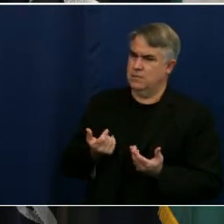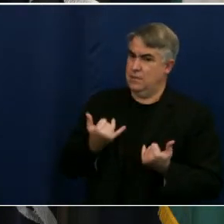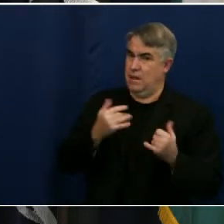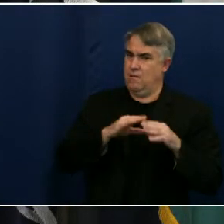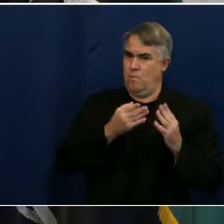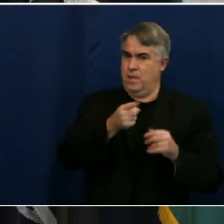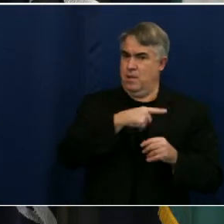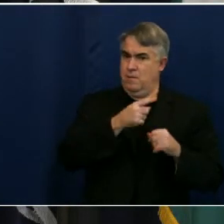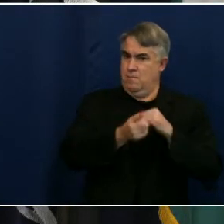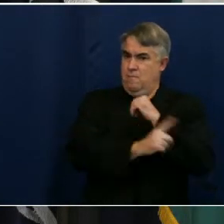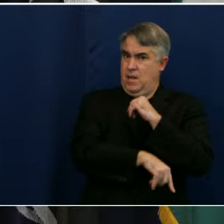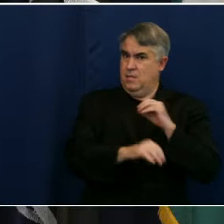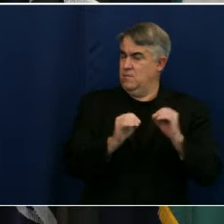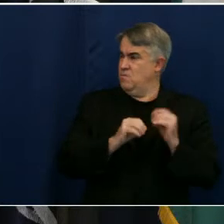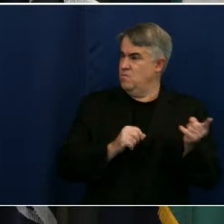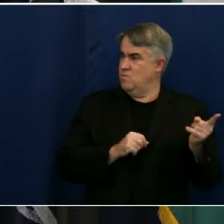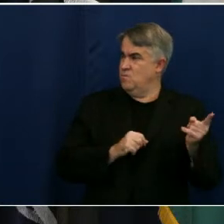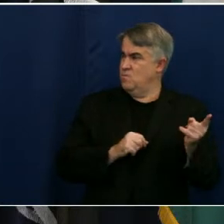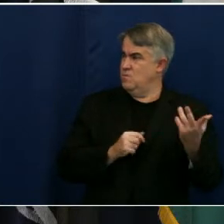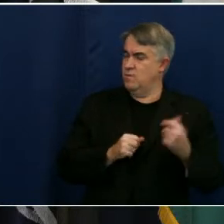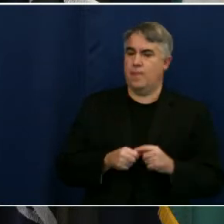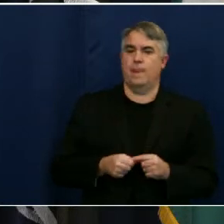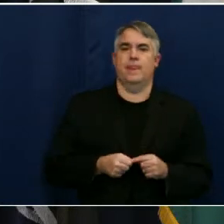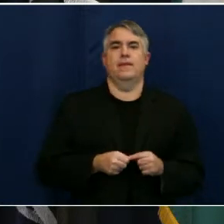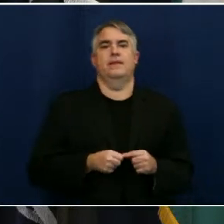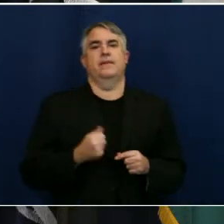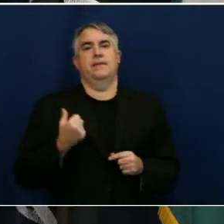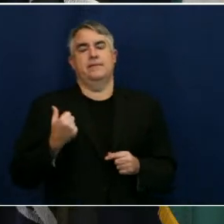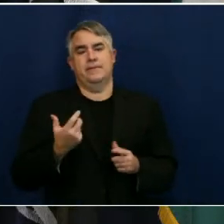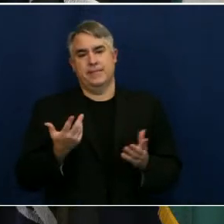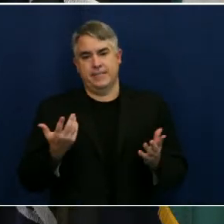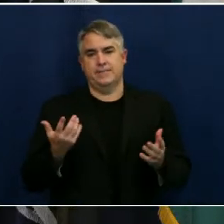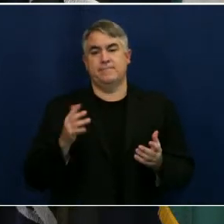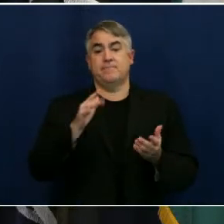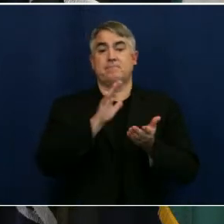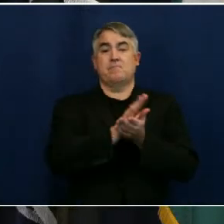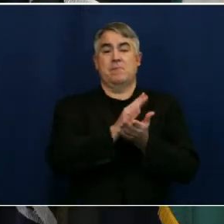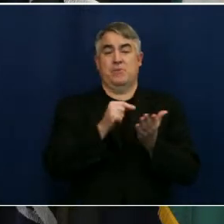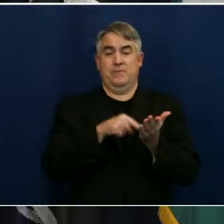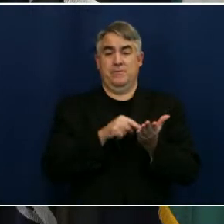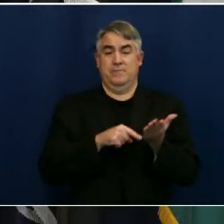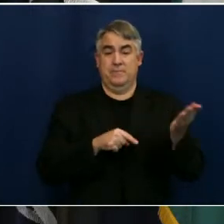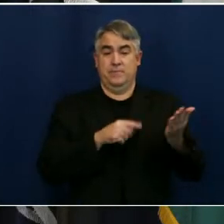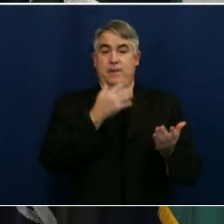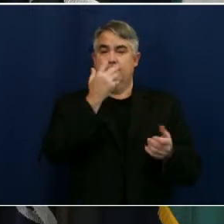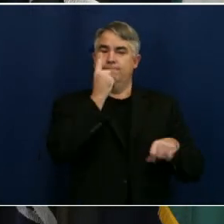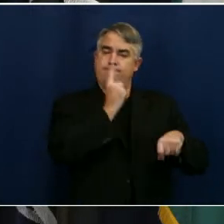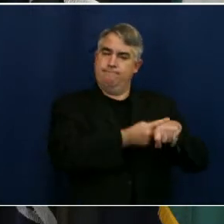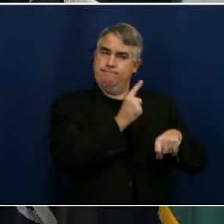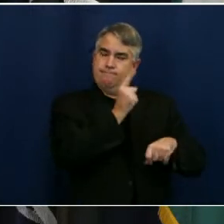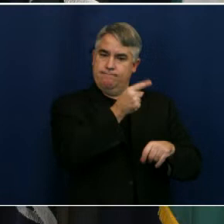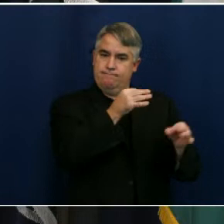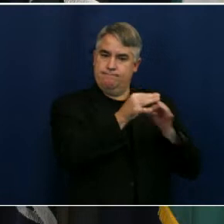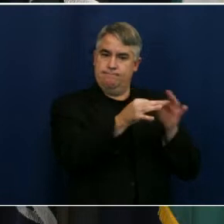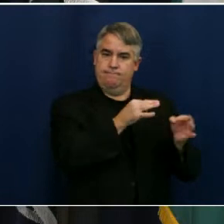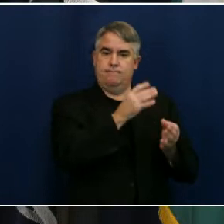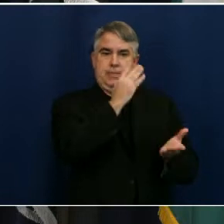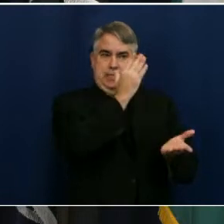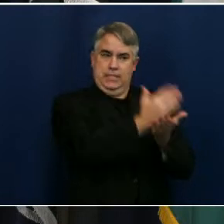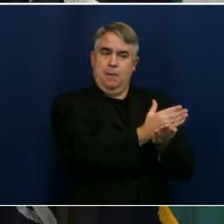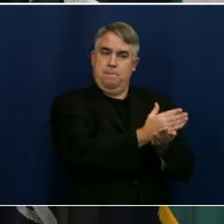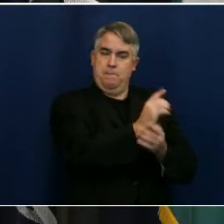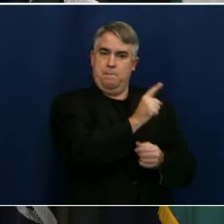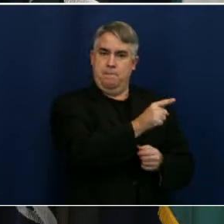dining? So the cease and desist letters include language in there that you need to cease and desist operations until you're in compliance with the public health